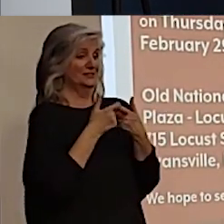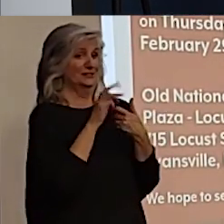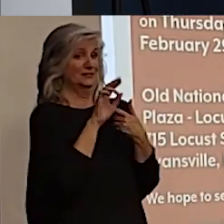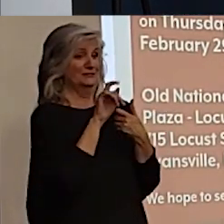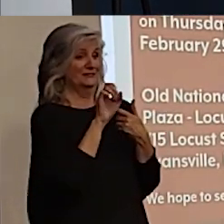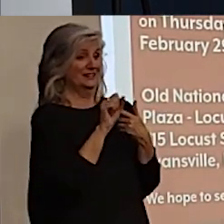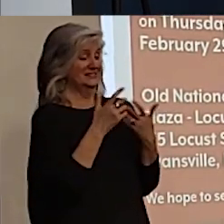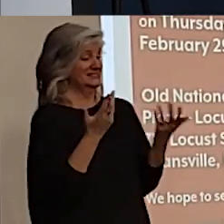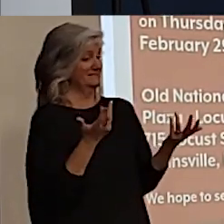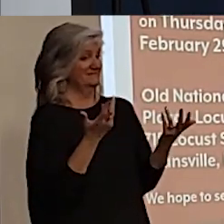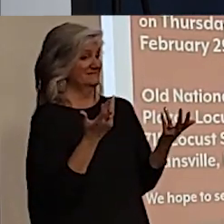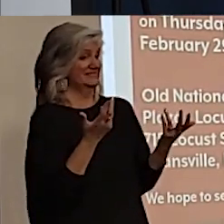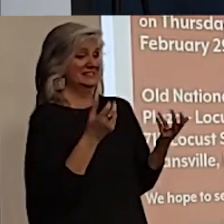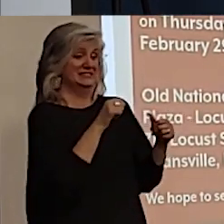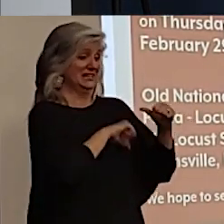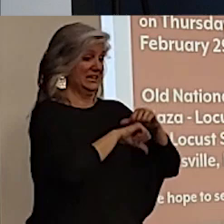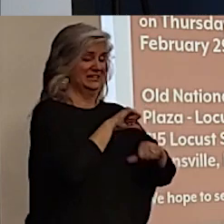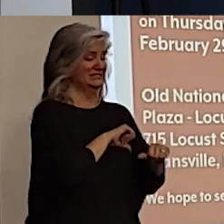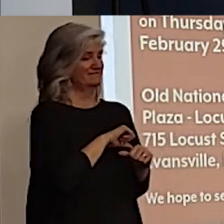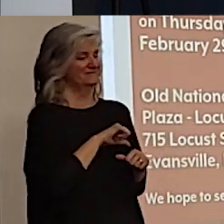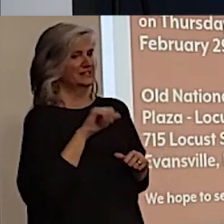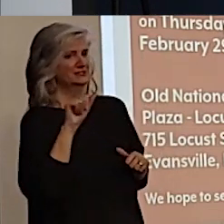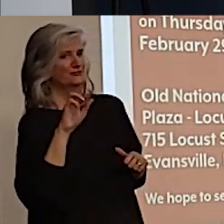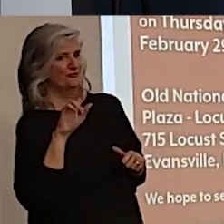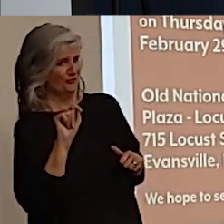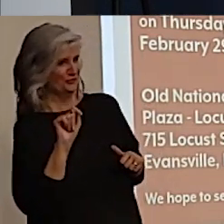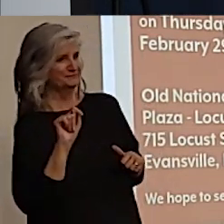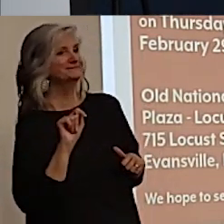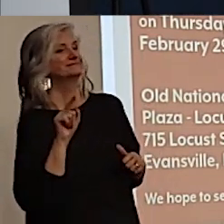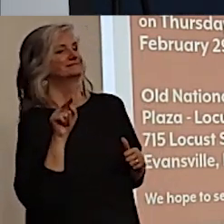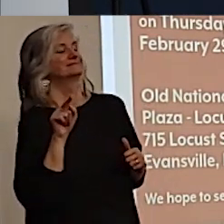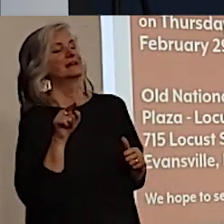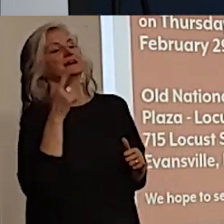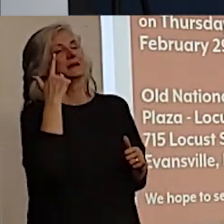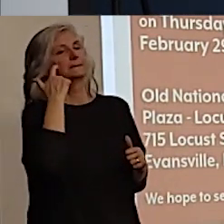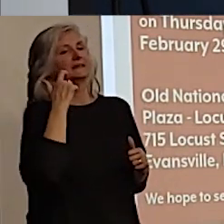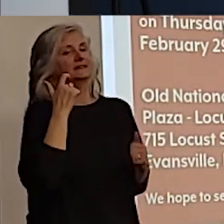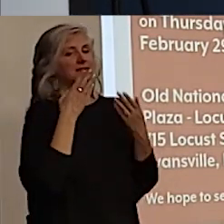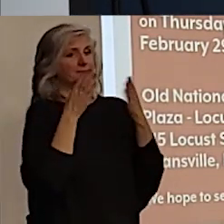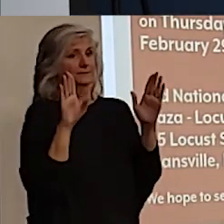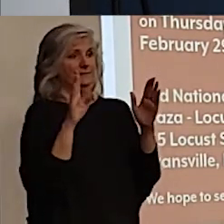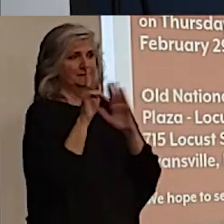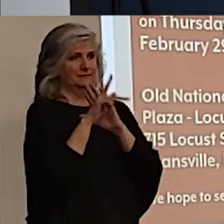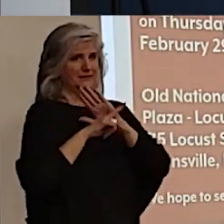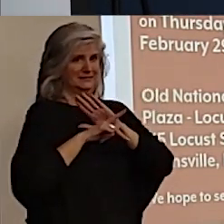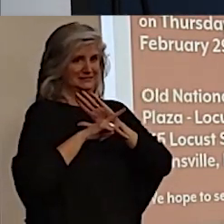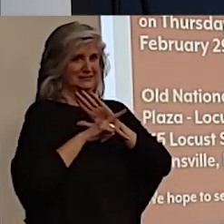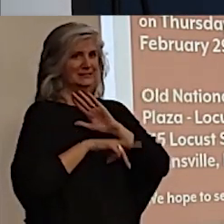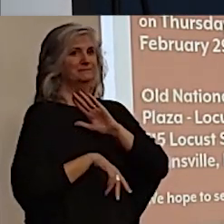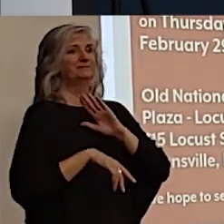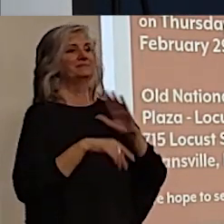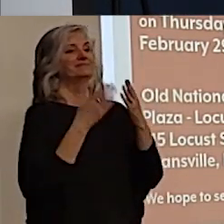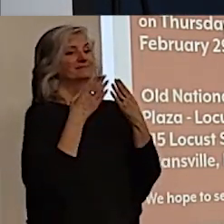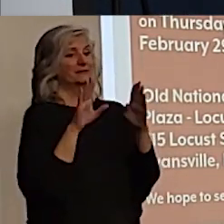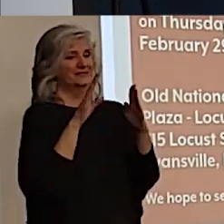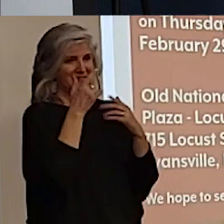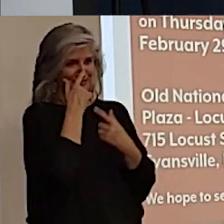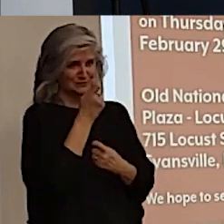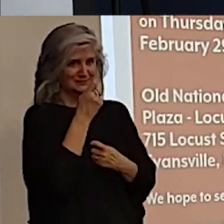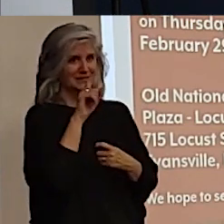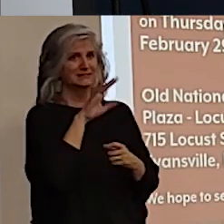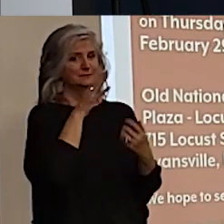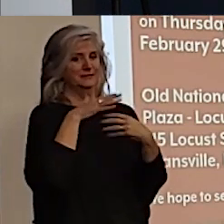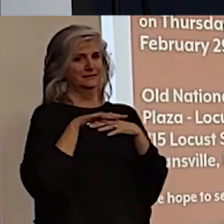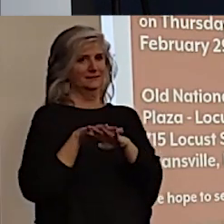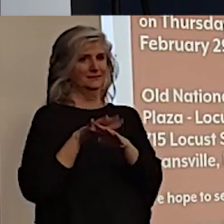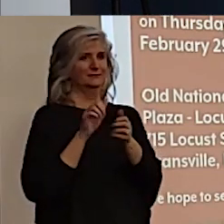it's science, it is art. Setting utility rates is art because public policy, public interest has to be